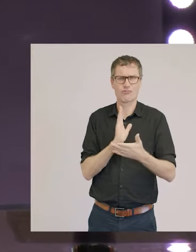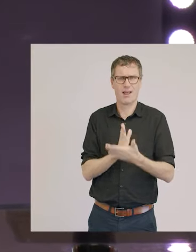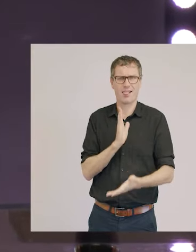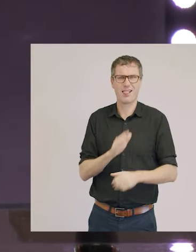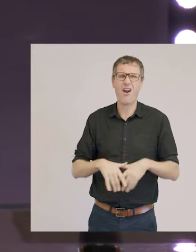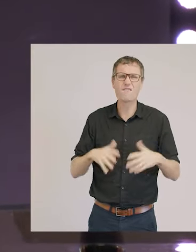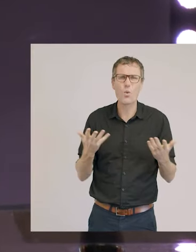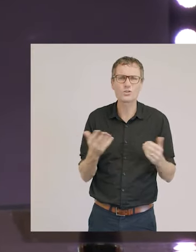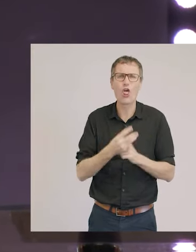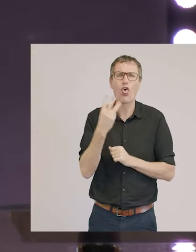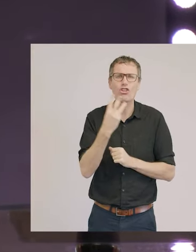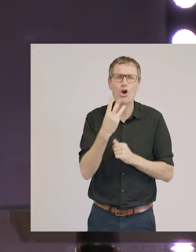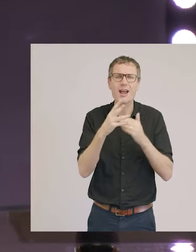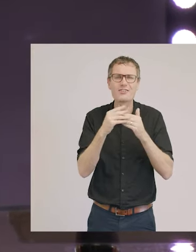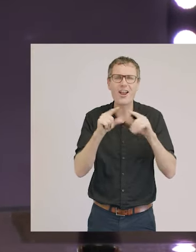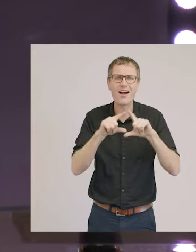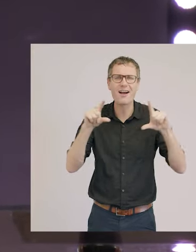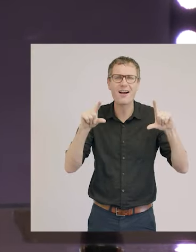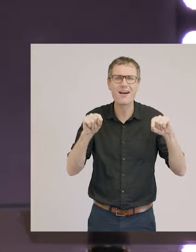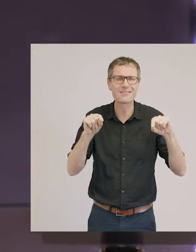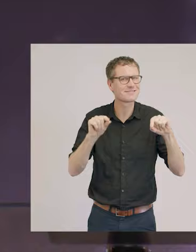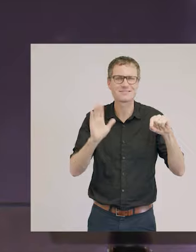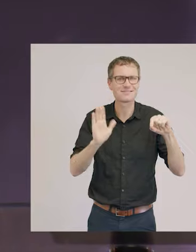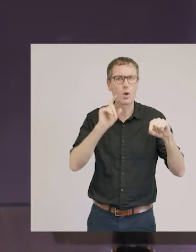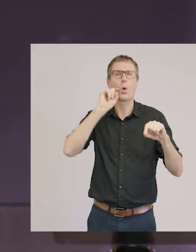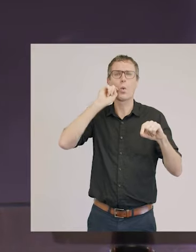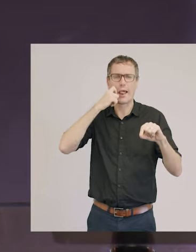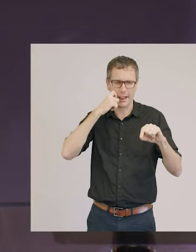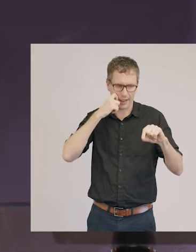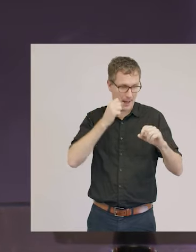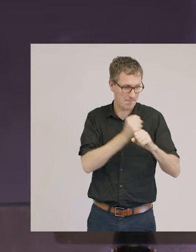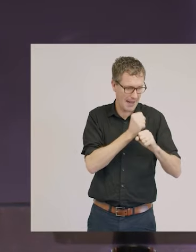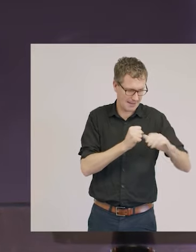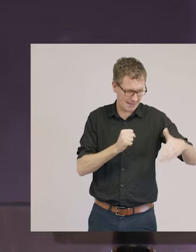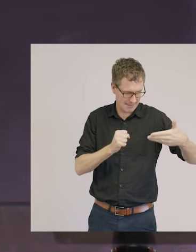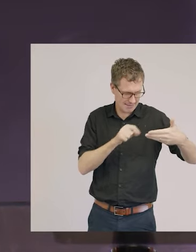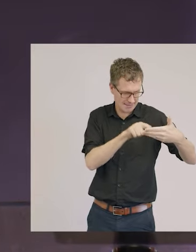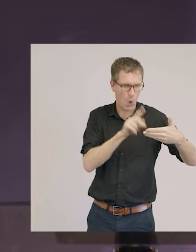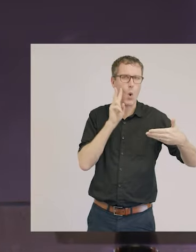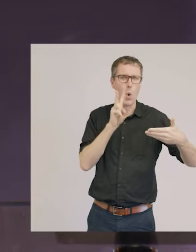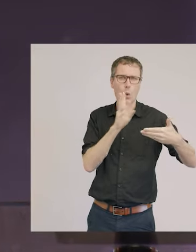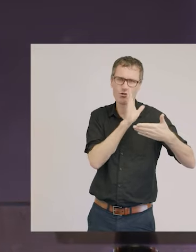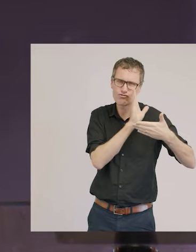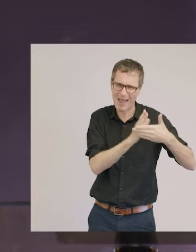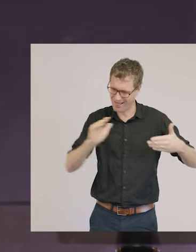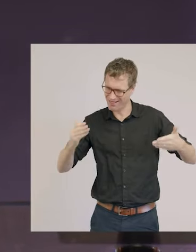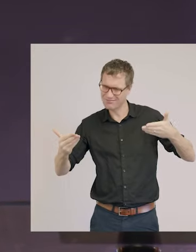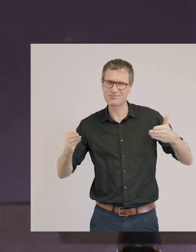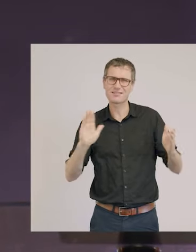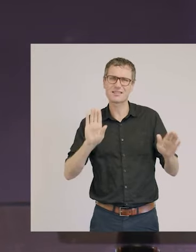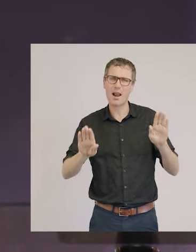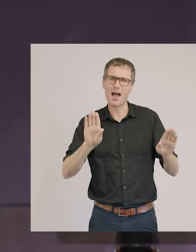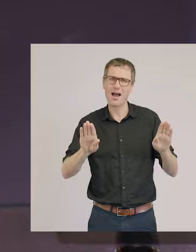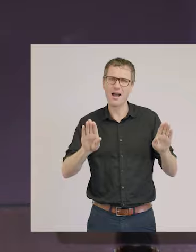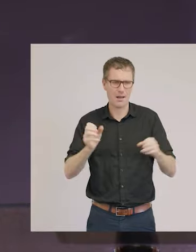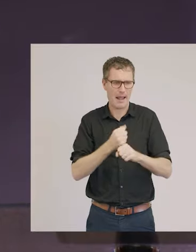I've never seen one of these before. Of course they wouldn't hand that out. They will hand out something that looks like the real thing. Yeah. That's the